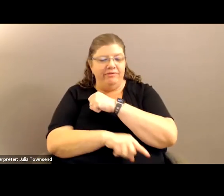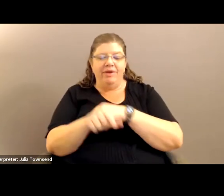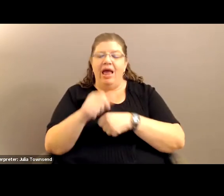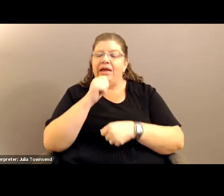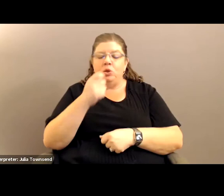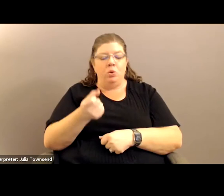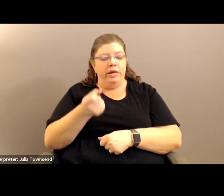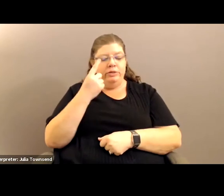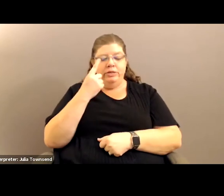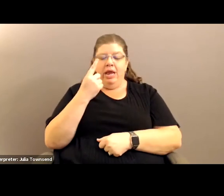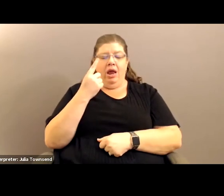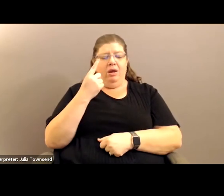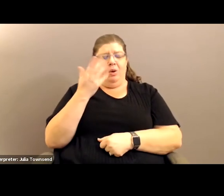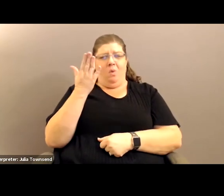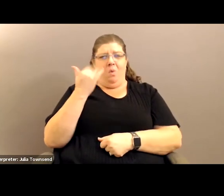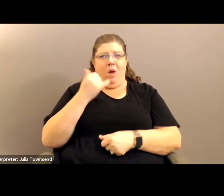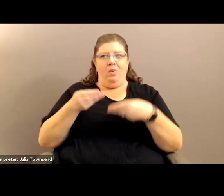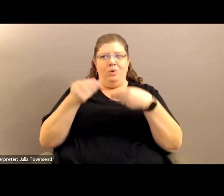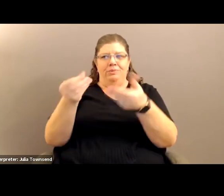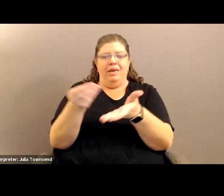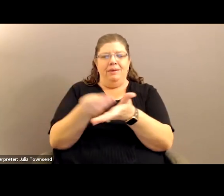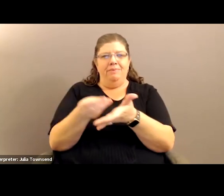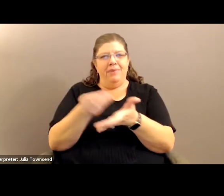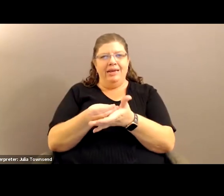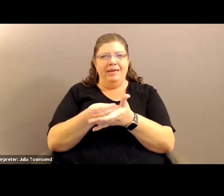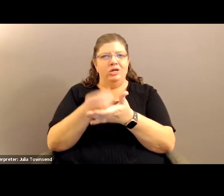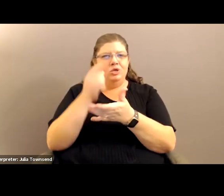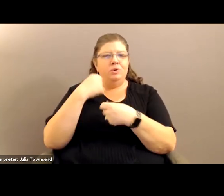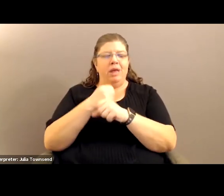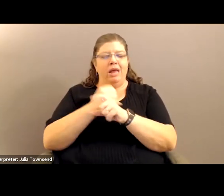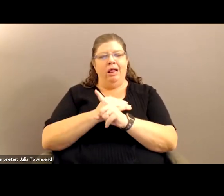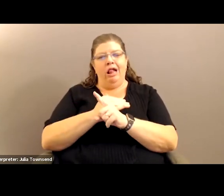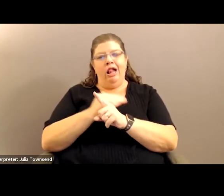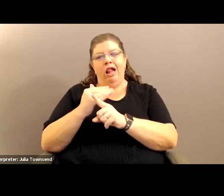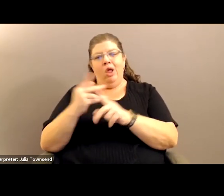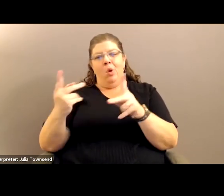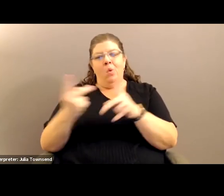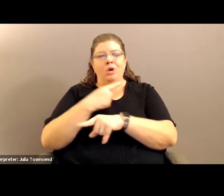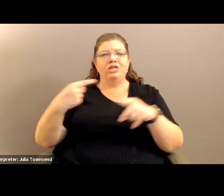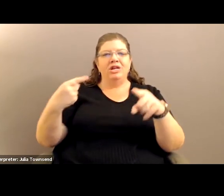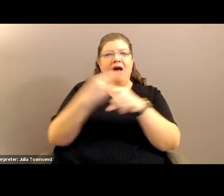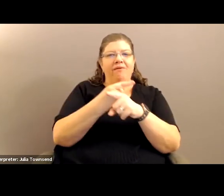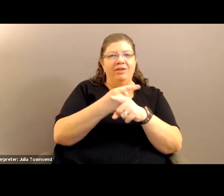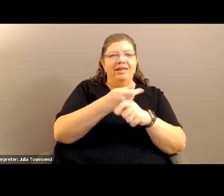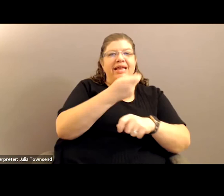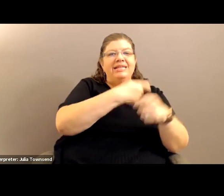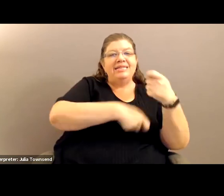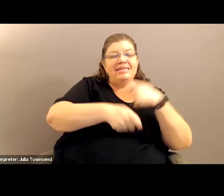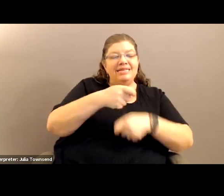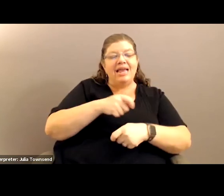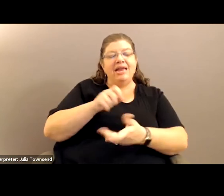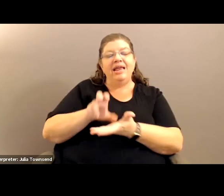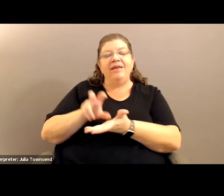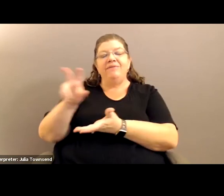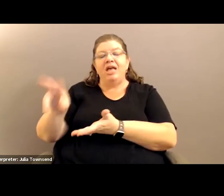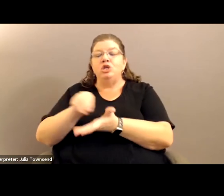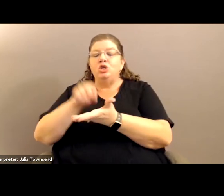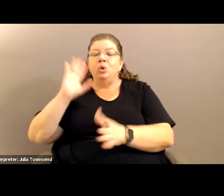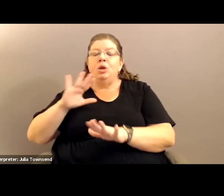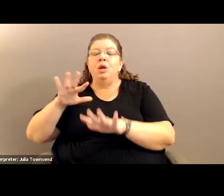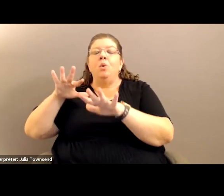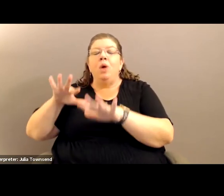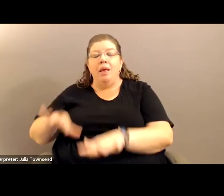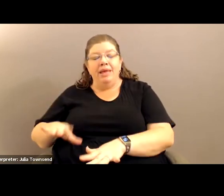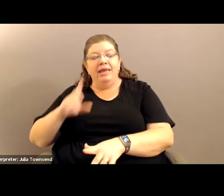understand why we are spending money to turn up the temperature on conflict rather than investing in student well-being and de-escalation